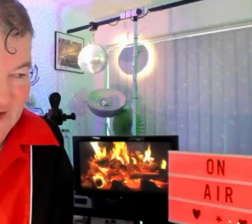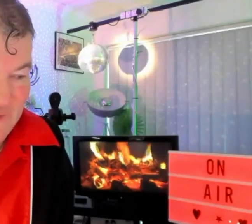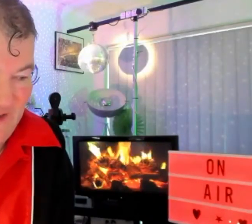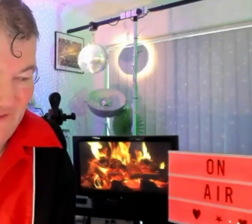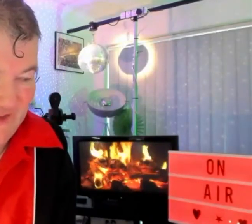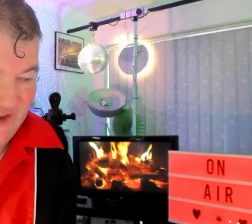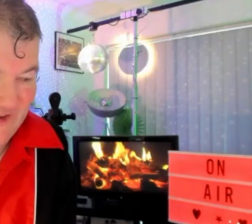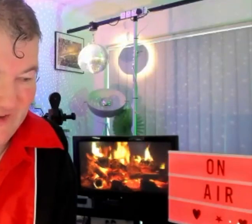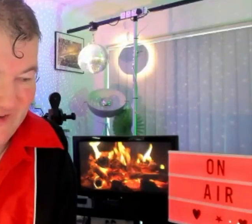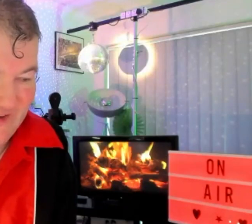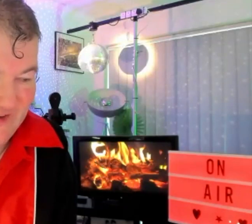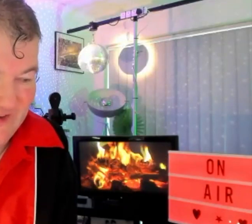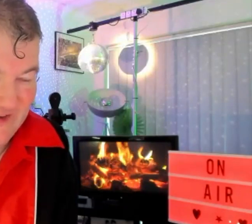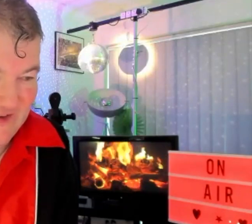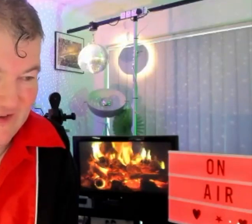Just waiting for the...